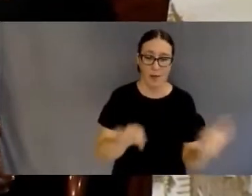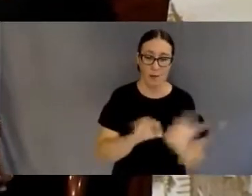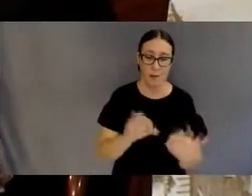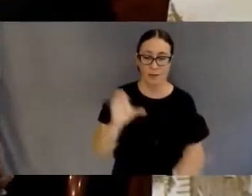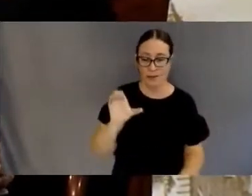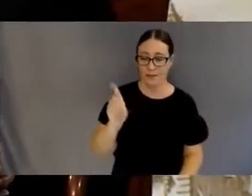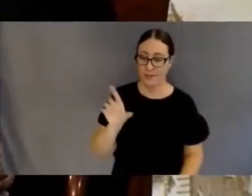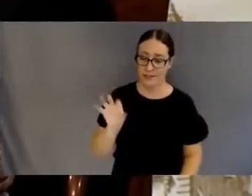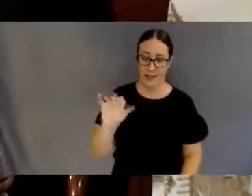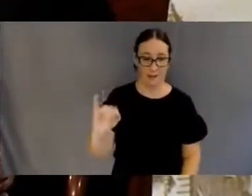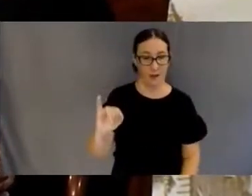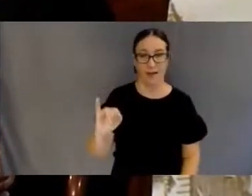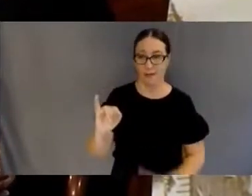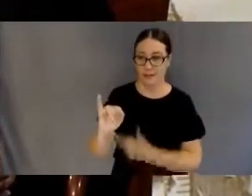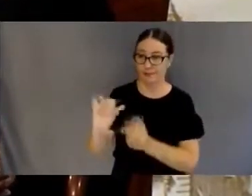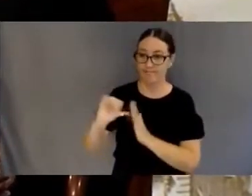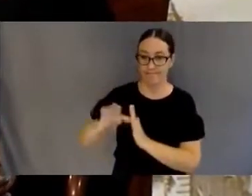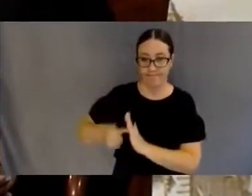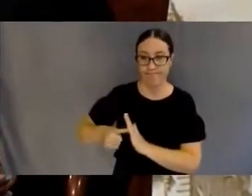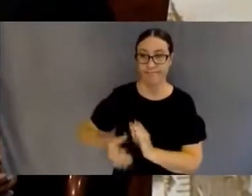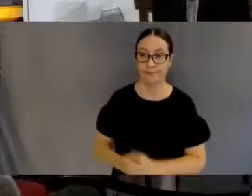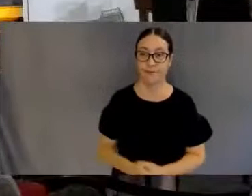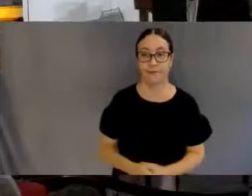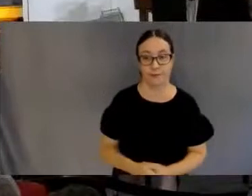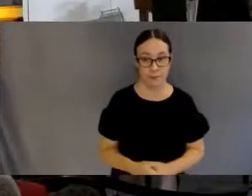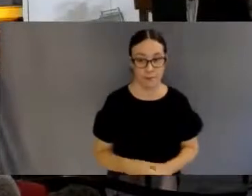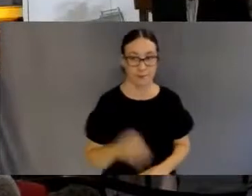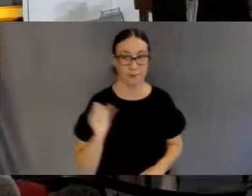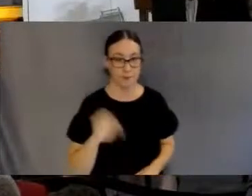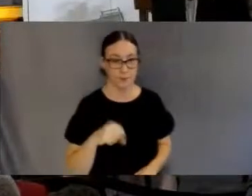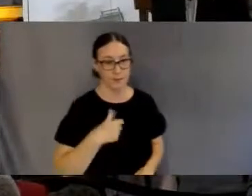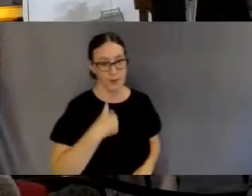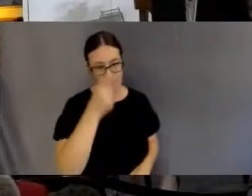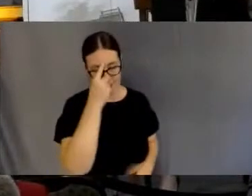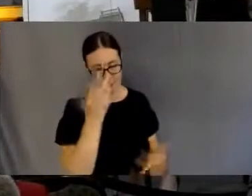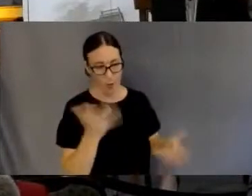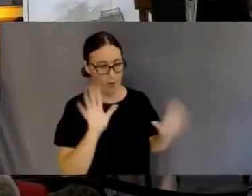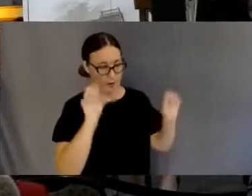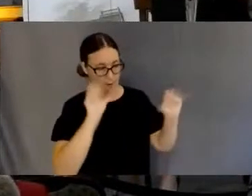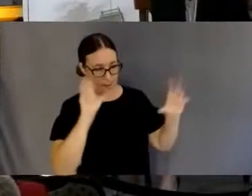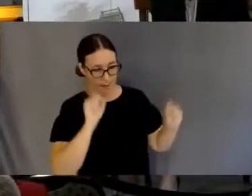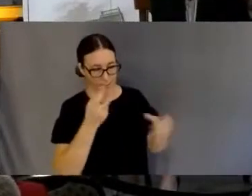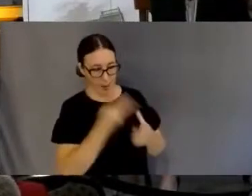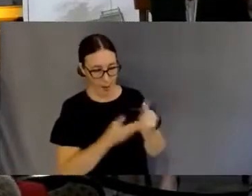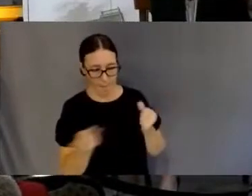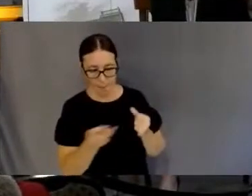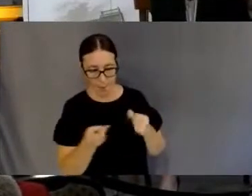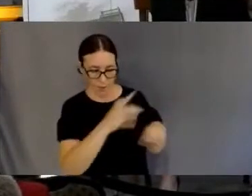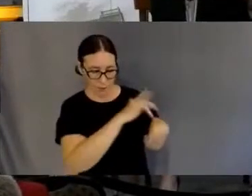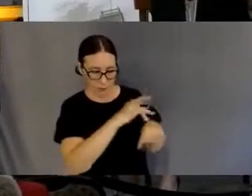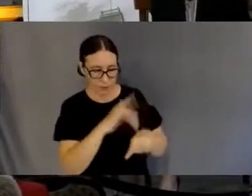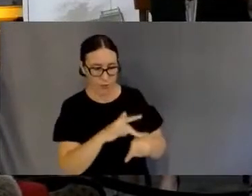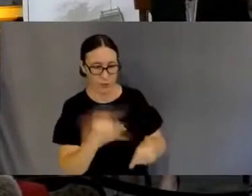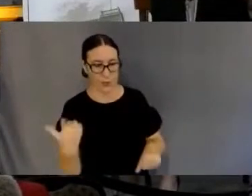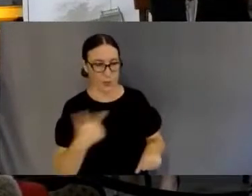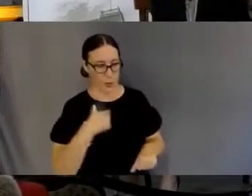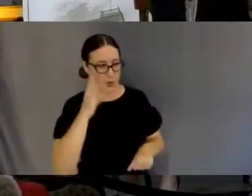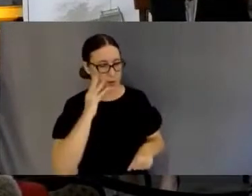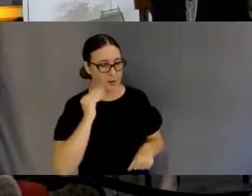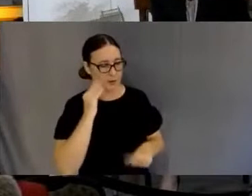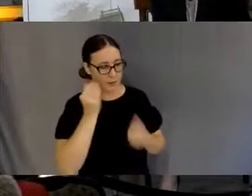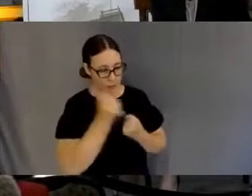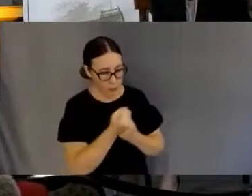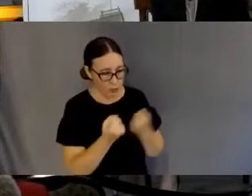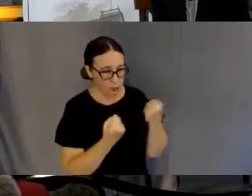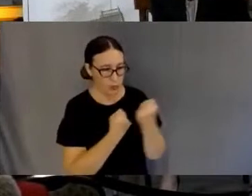CDFIs. Absolutely. I think what's incredible here and what you both are touching on is that we are facing structural